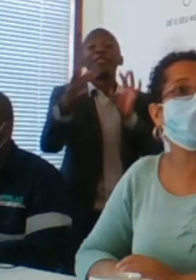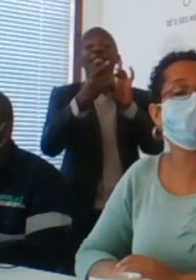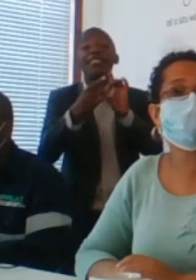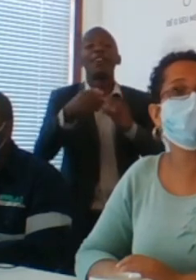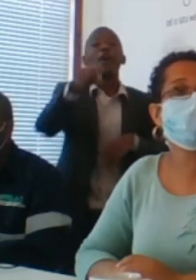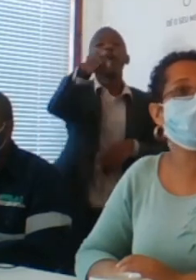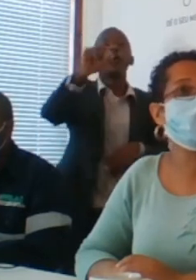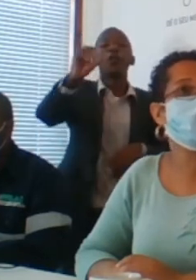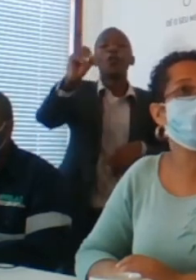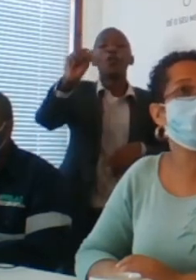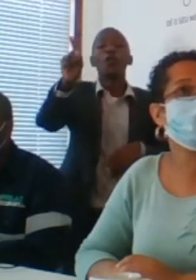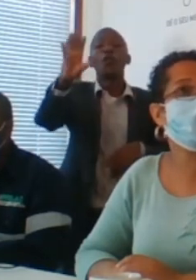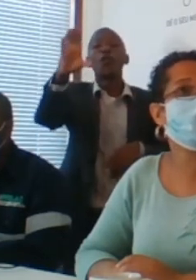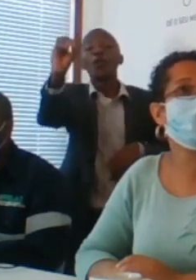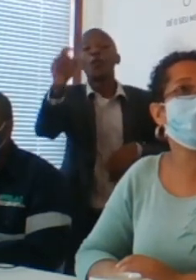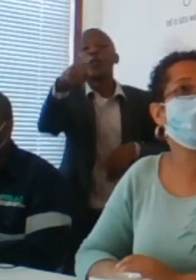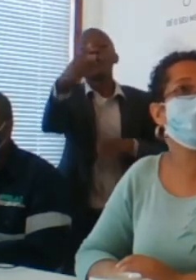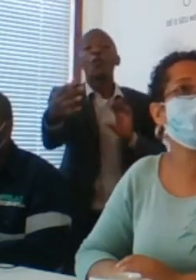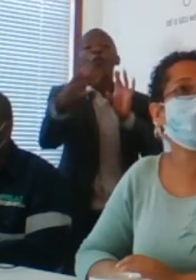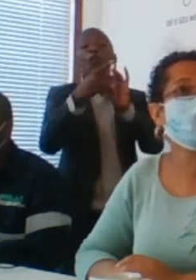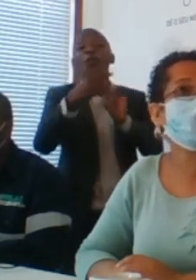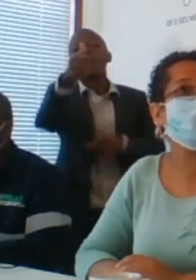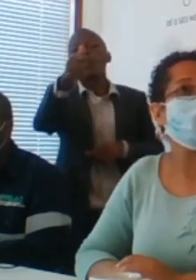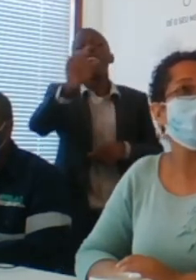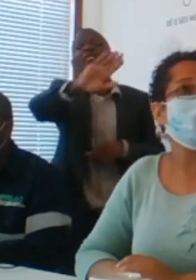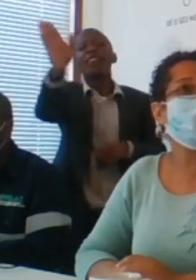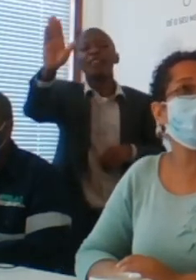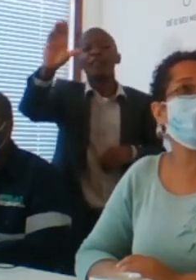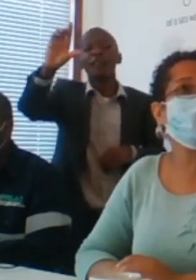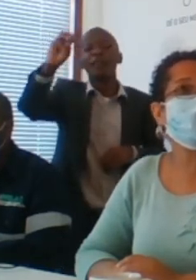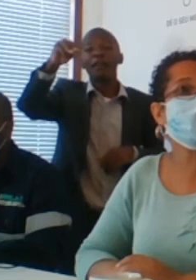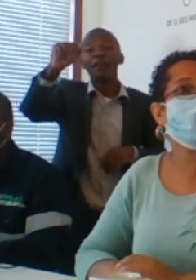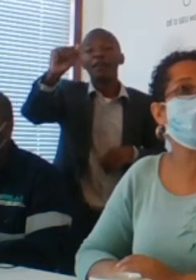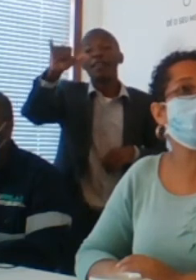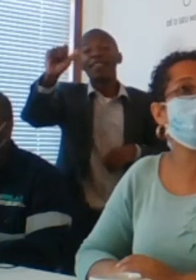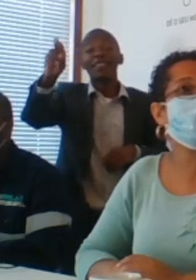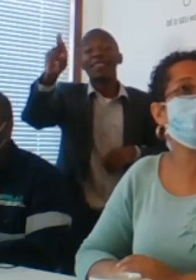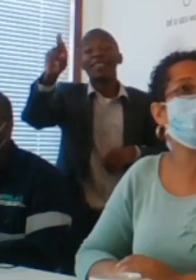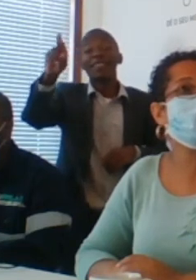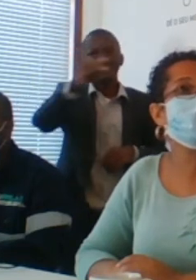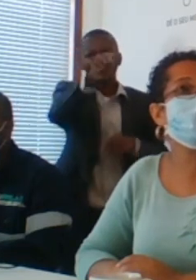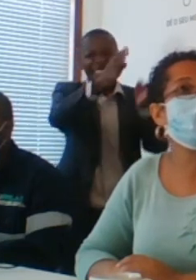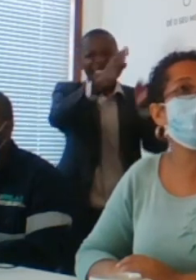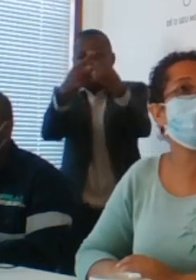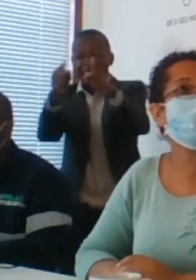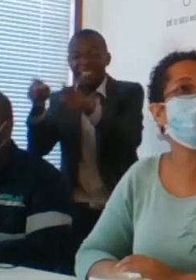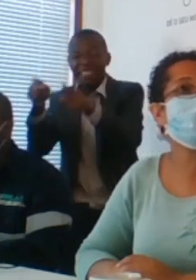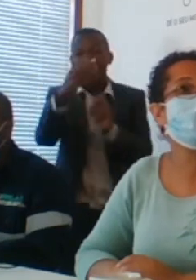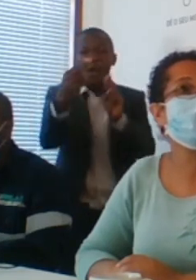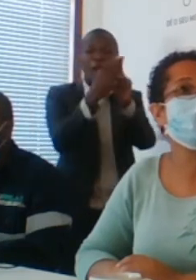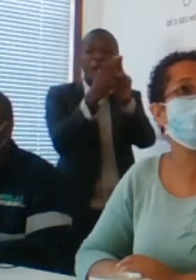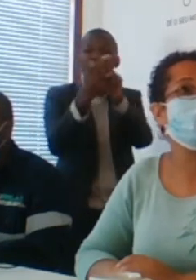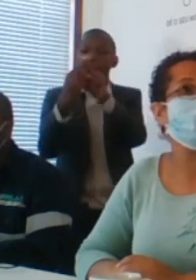João Mapisse, thank you for being here with us. Hello to Mayara. So these are the people that are here with us. Hello